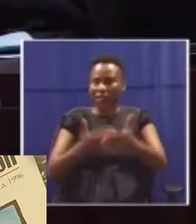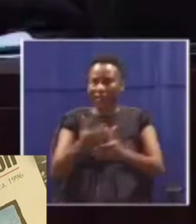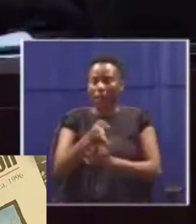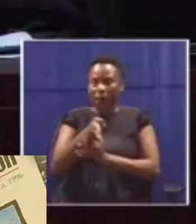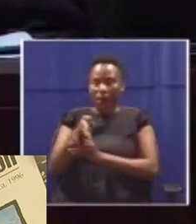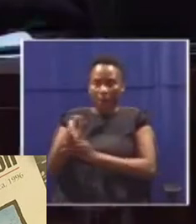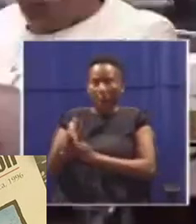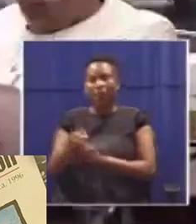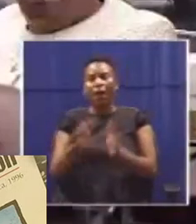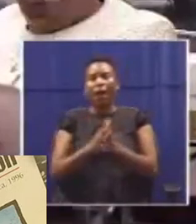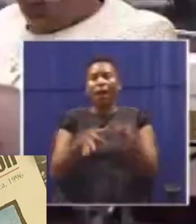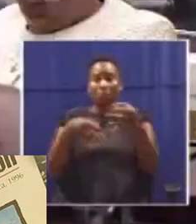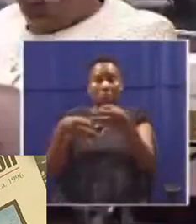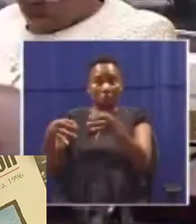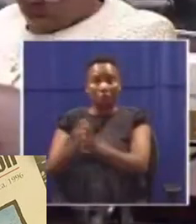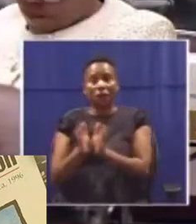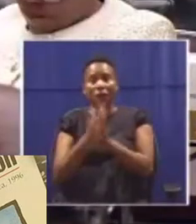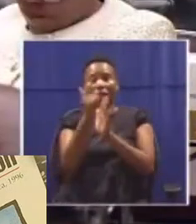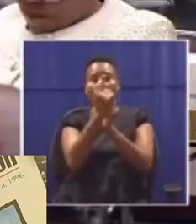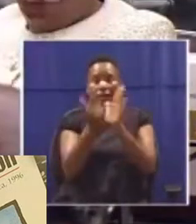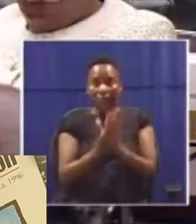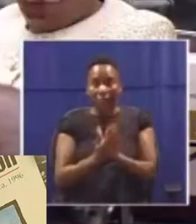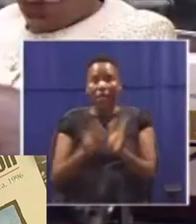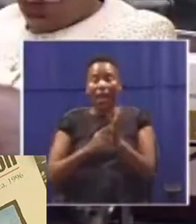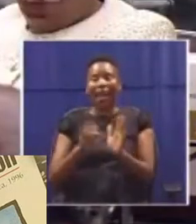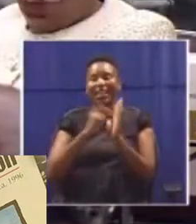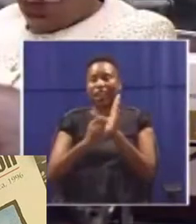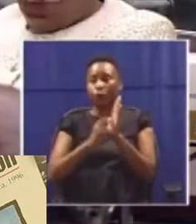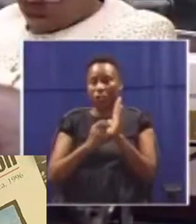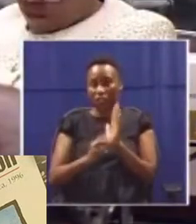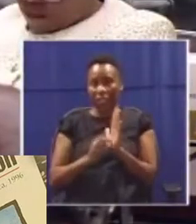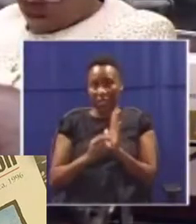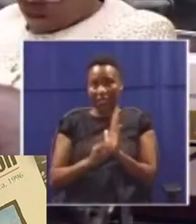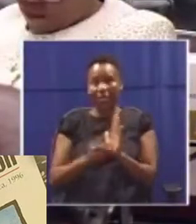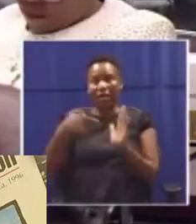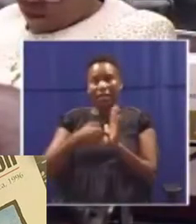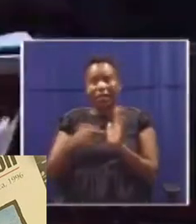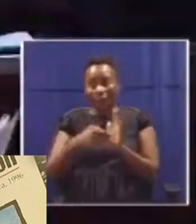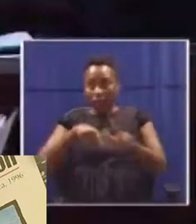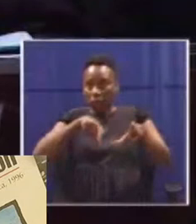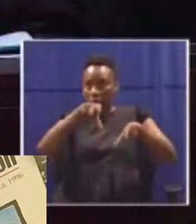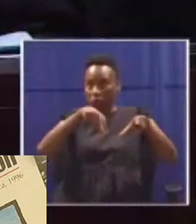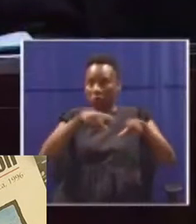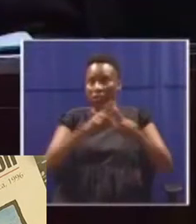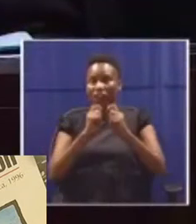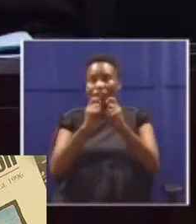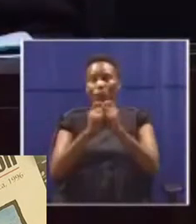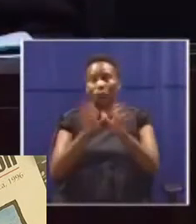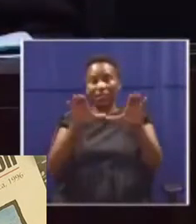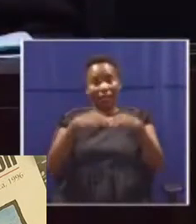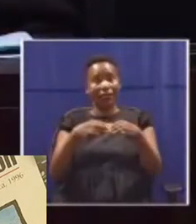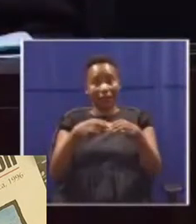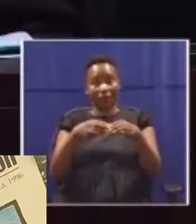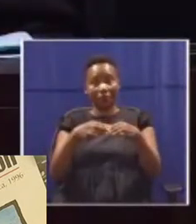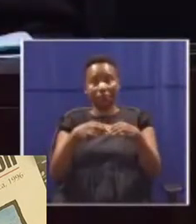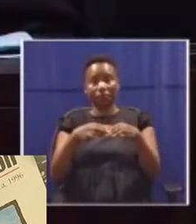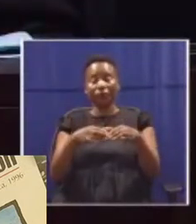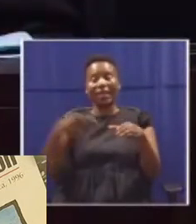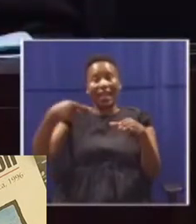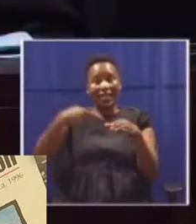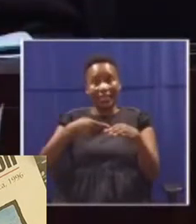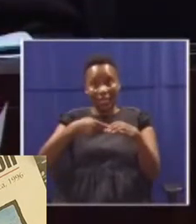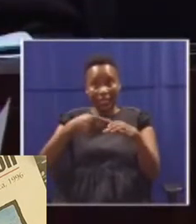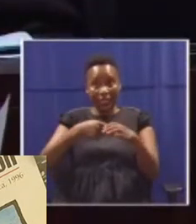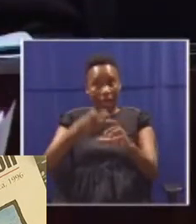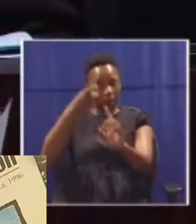pieces of legislation and regulations which governs the transport sector. These are geared